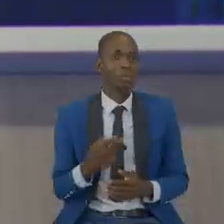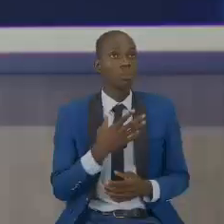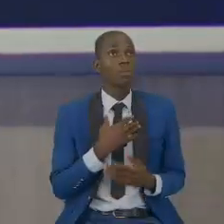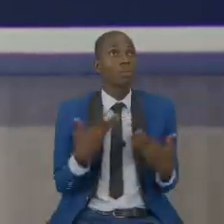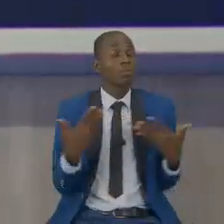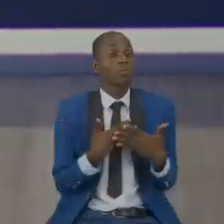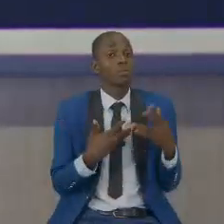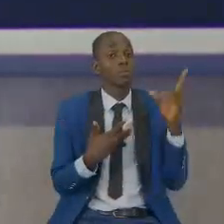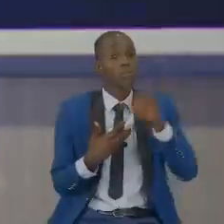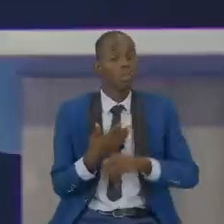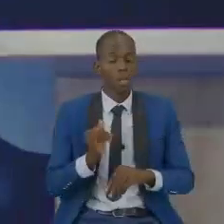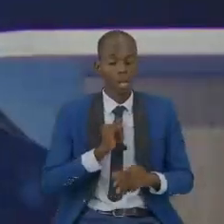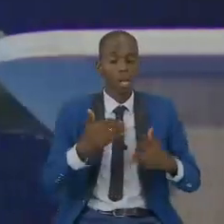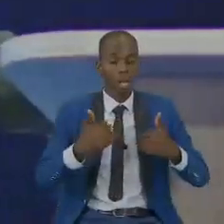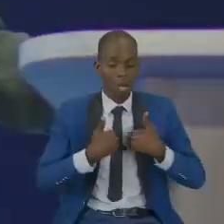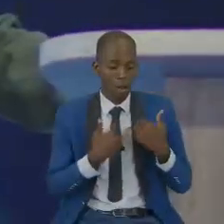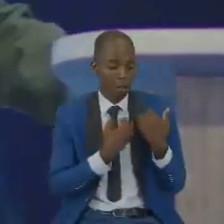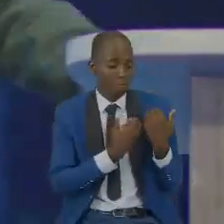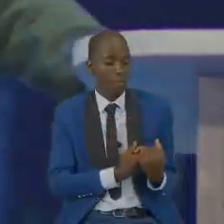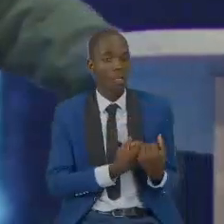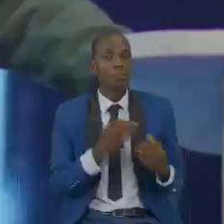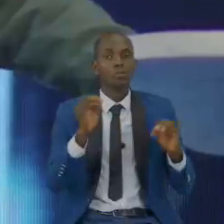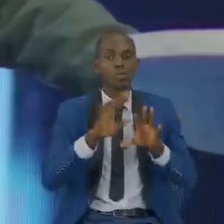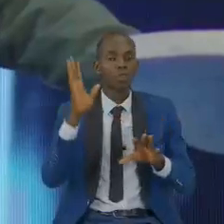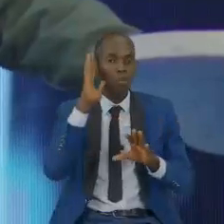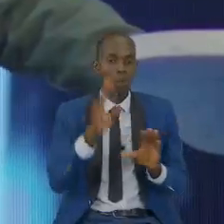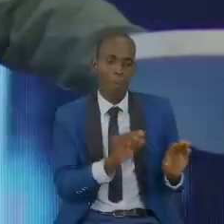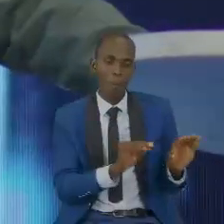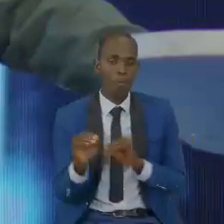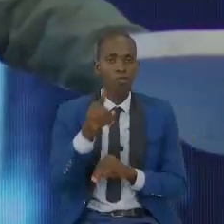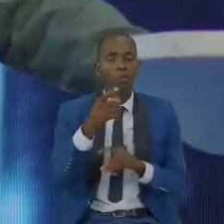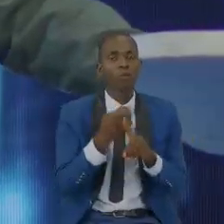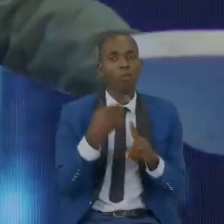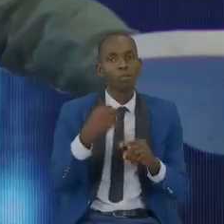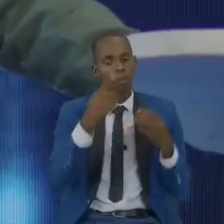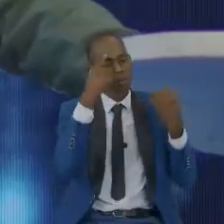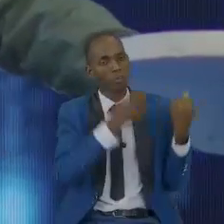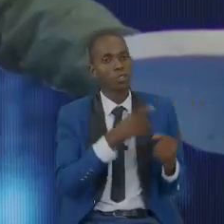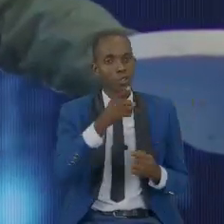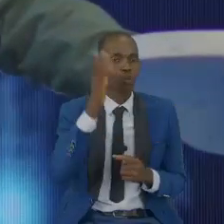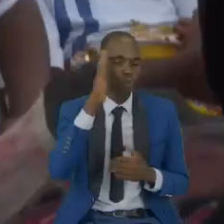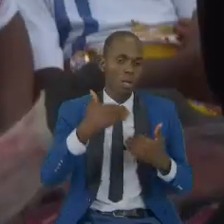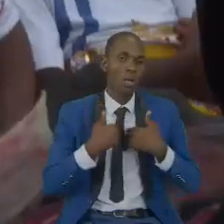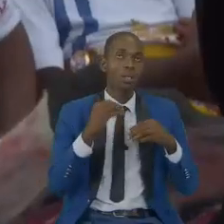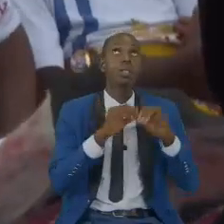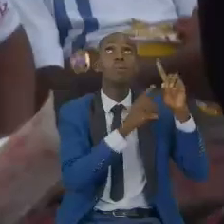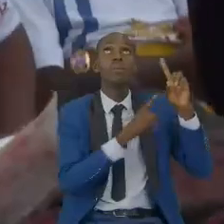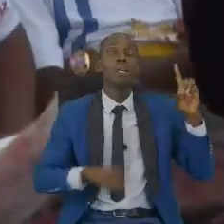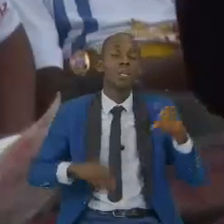nothing will shake you from the faith that you have in the Lord in Jesus'